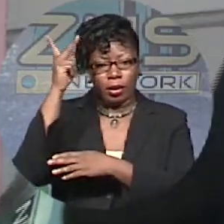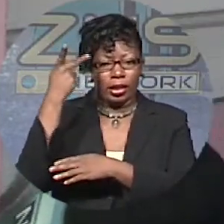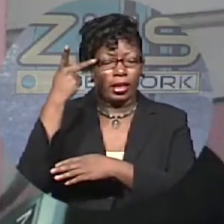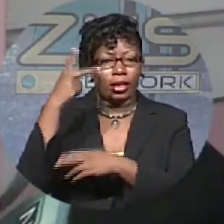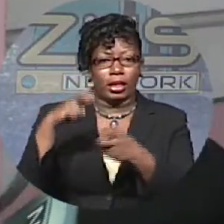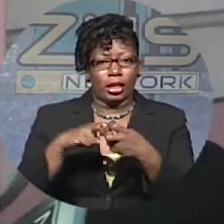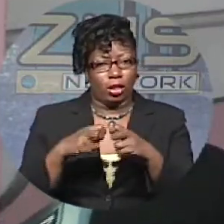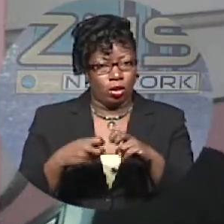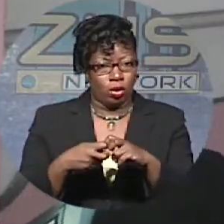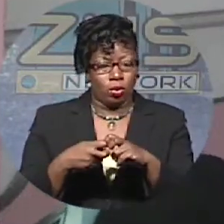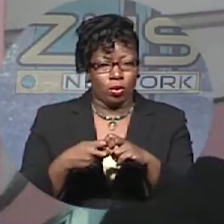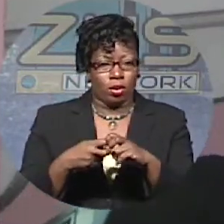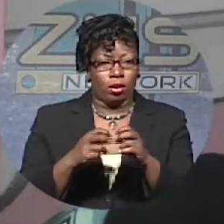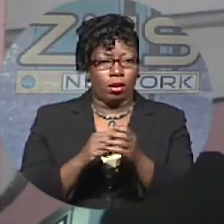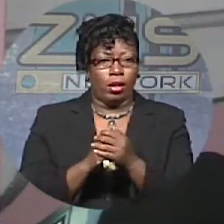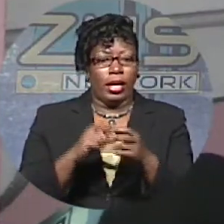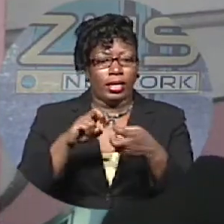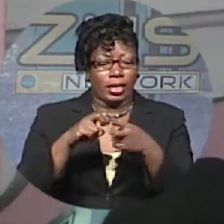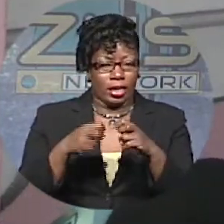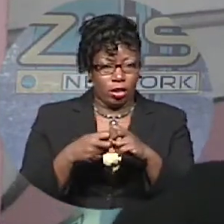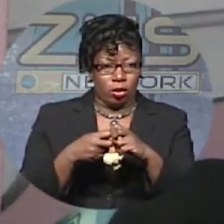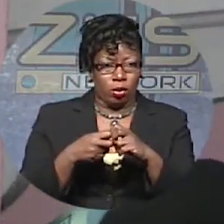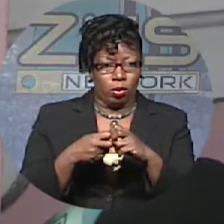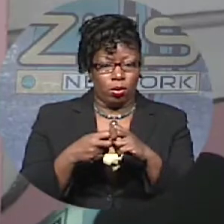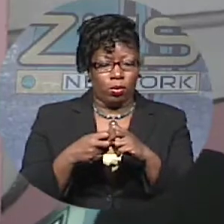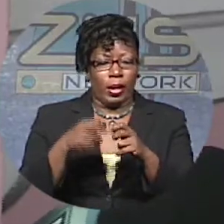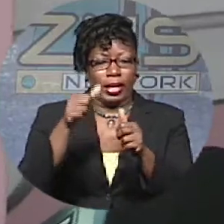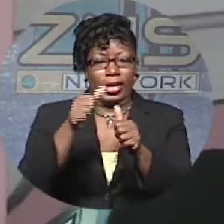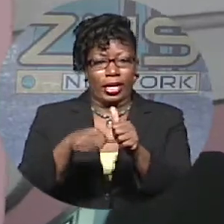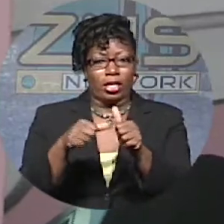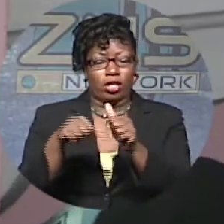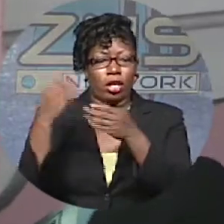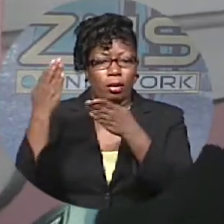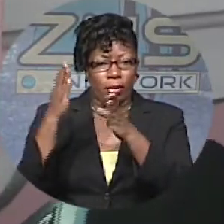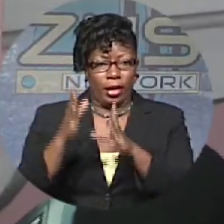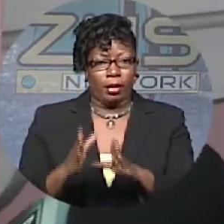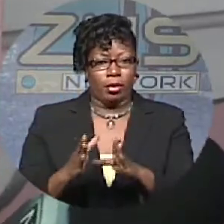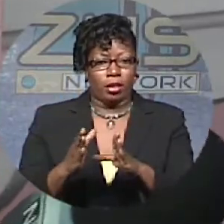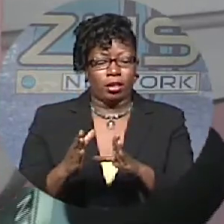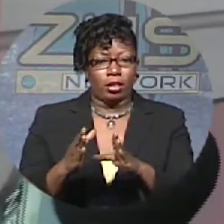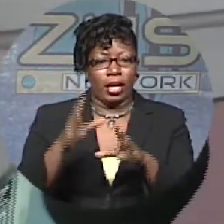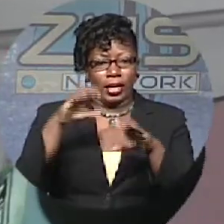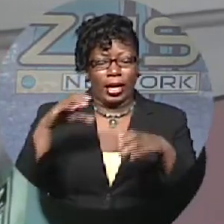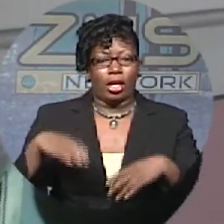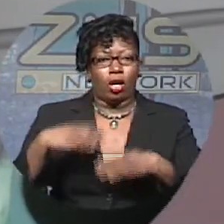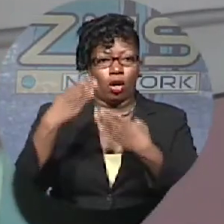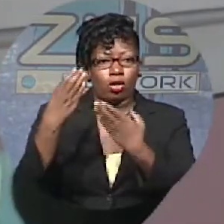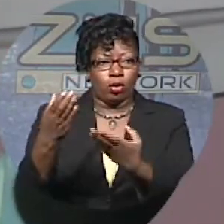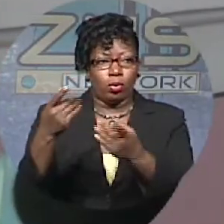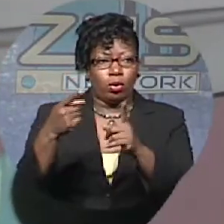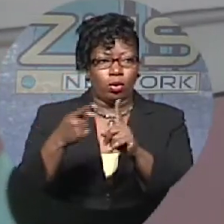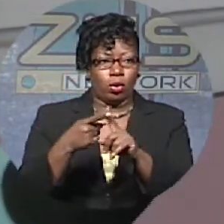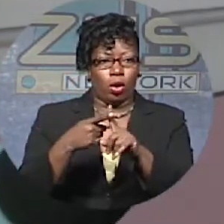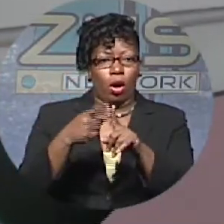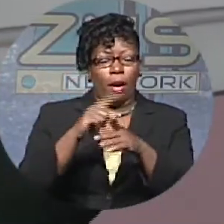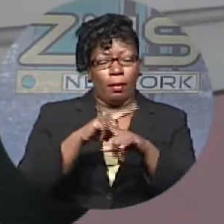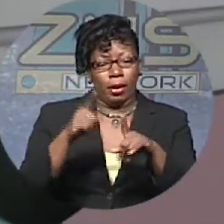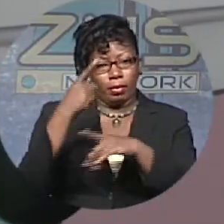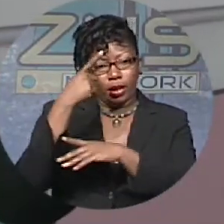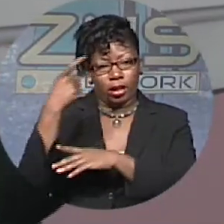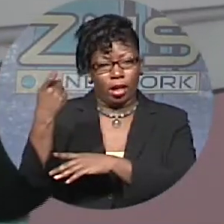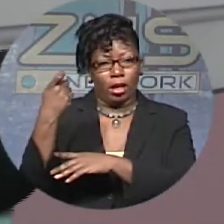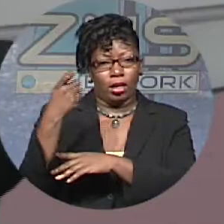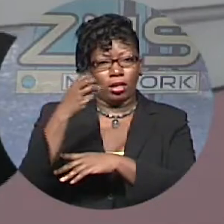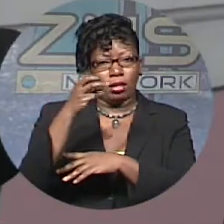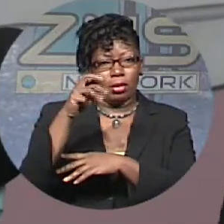are issues to which each Bahamian, including those of you of the press, could contribute to. But because Mr.